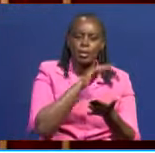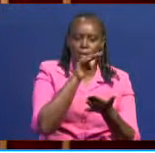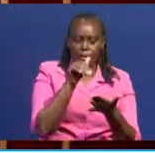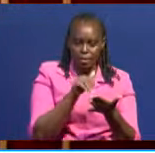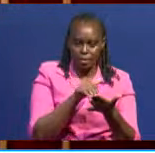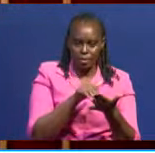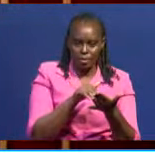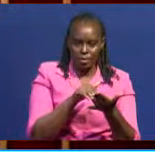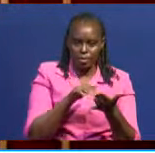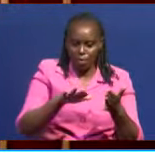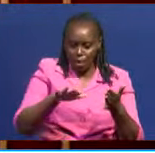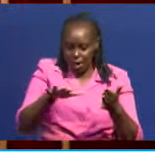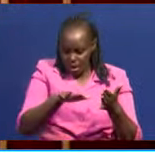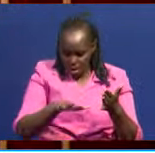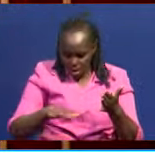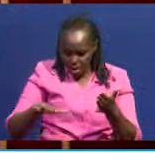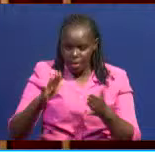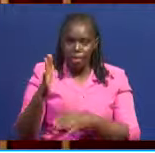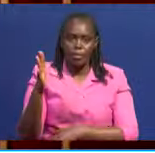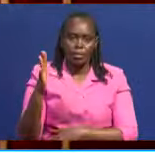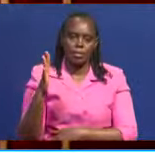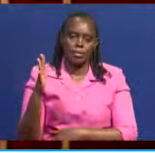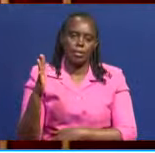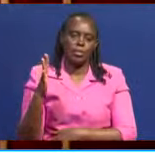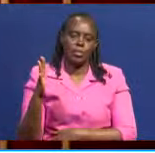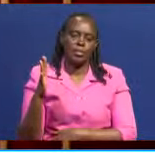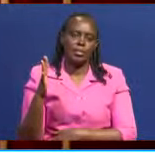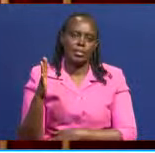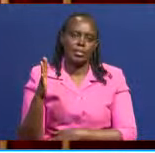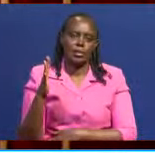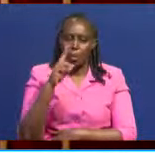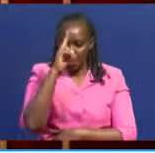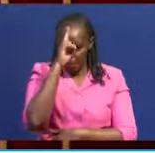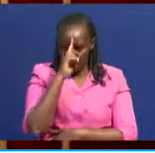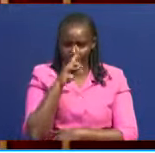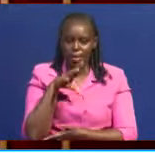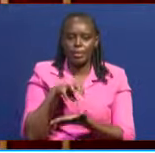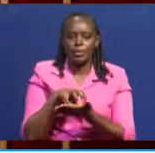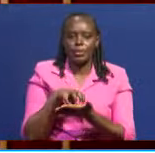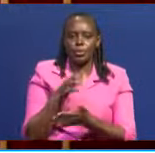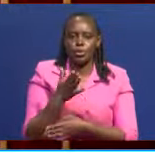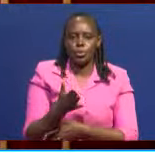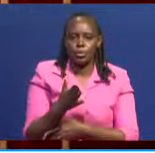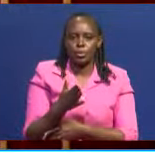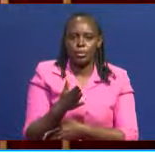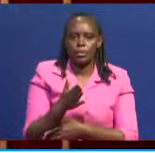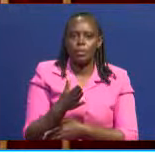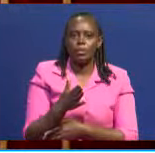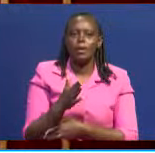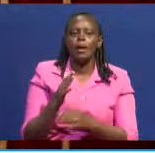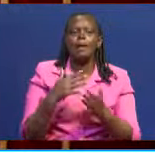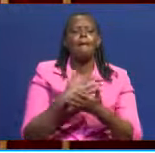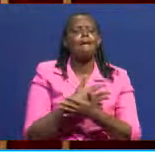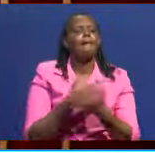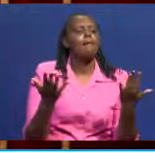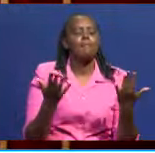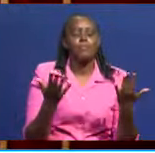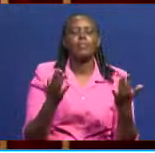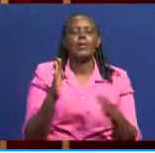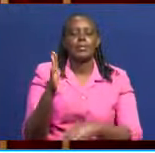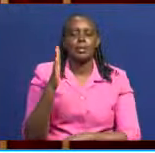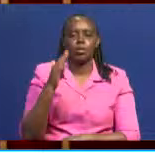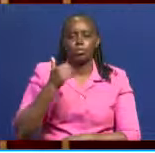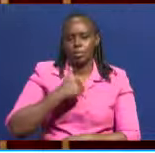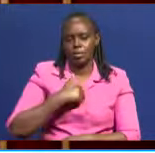Park for a security a police post. These parks globally everywhere, there must be